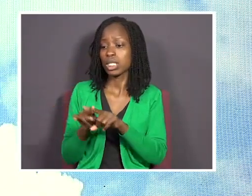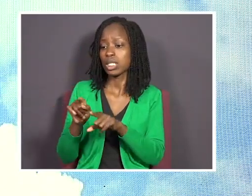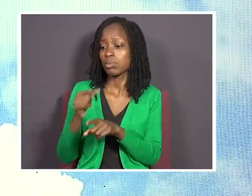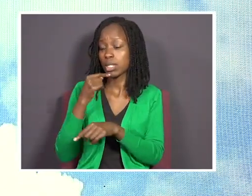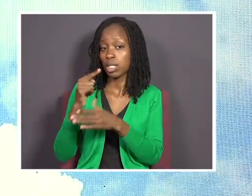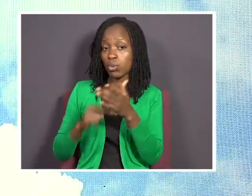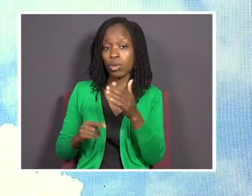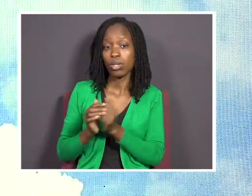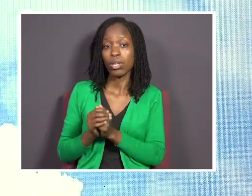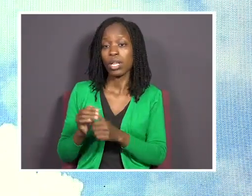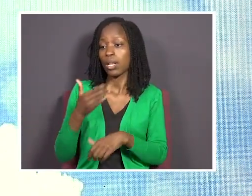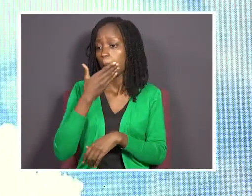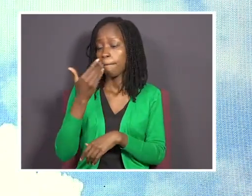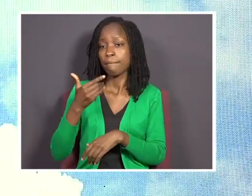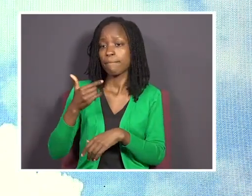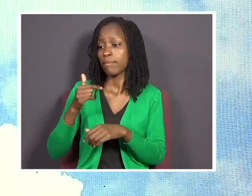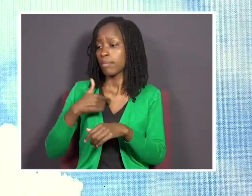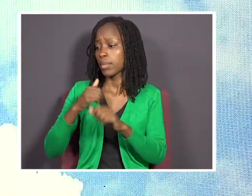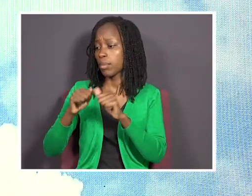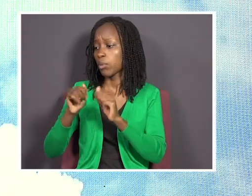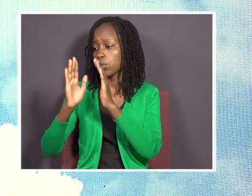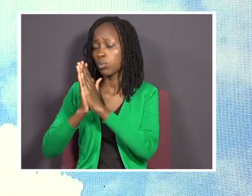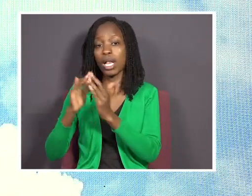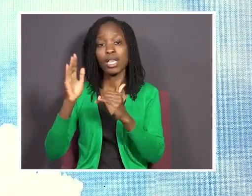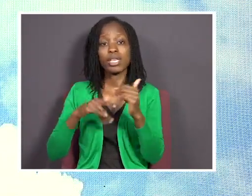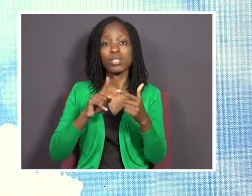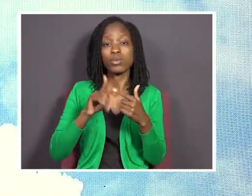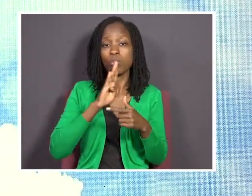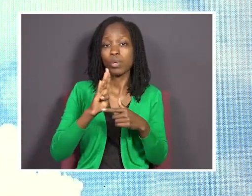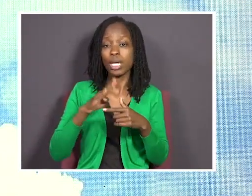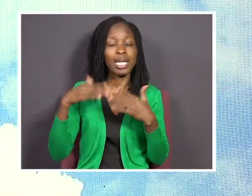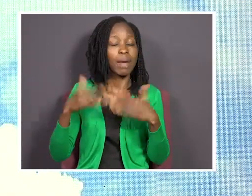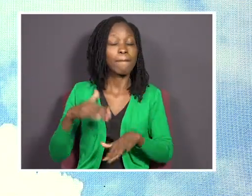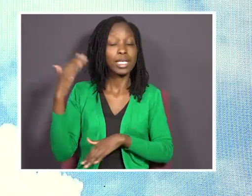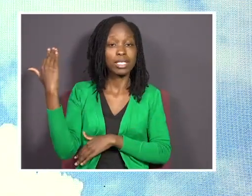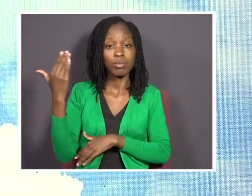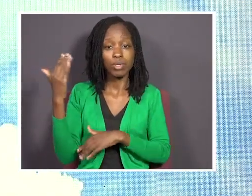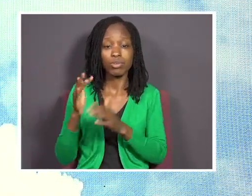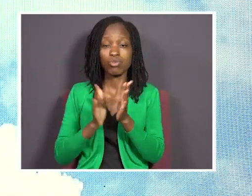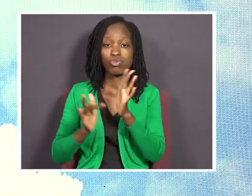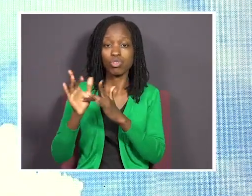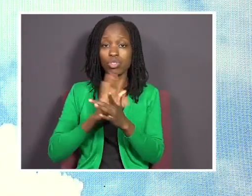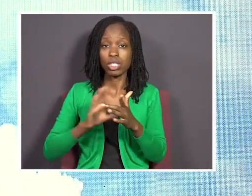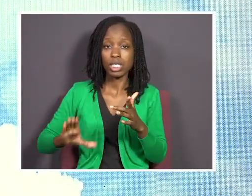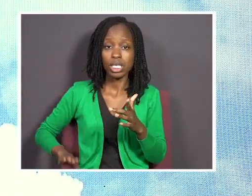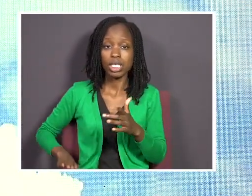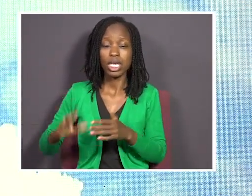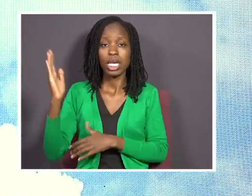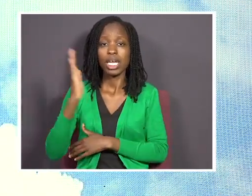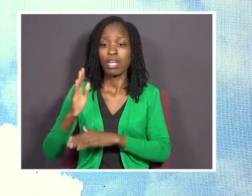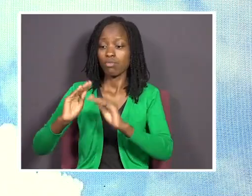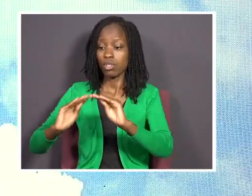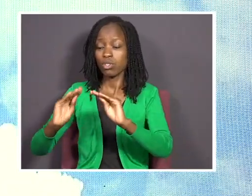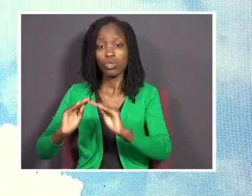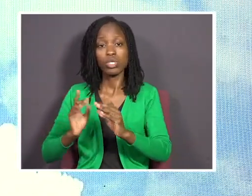would rather be able to pray than to be a great preacher. Jesus Christ never taught his